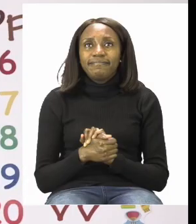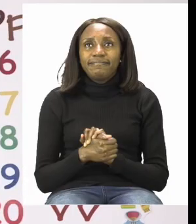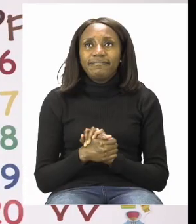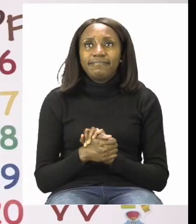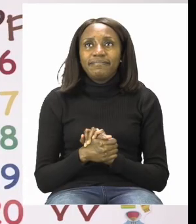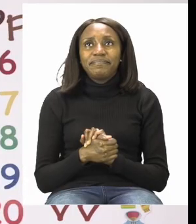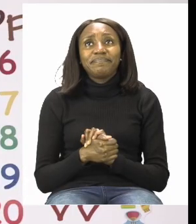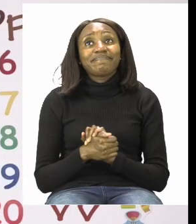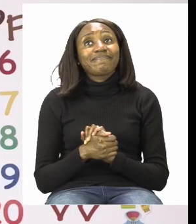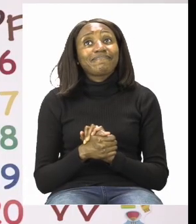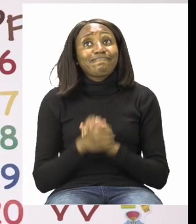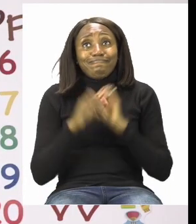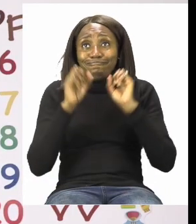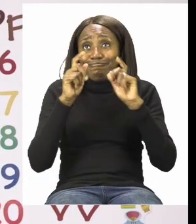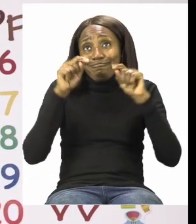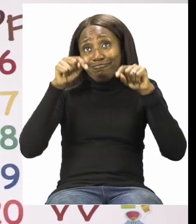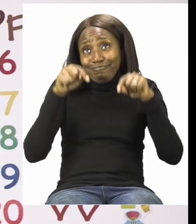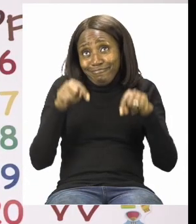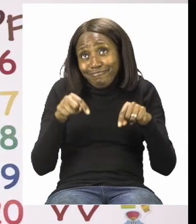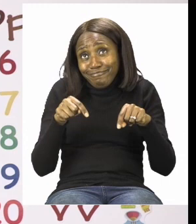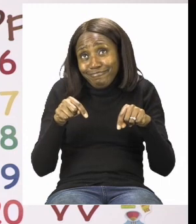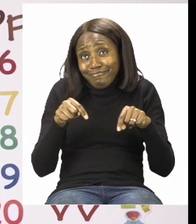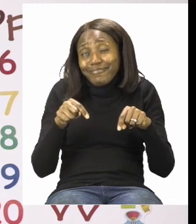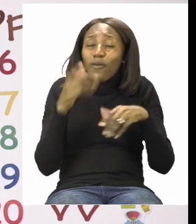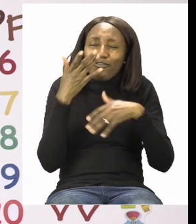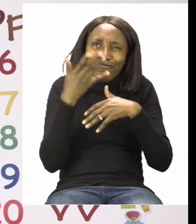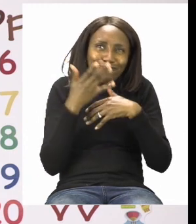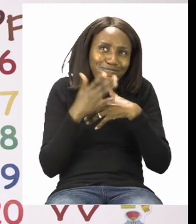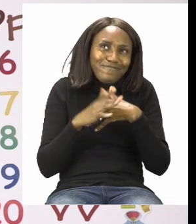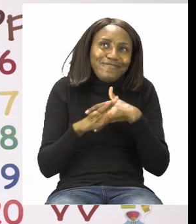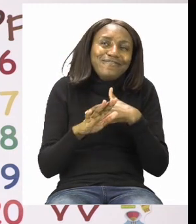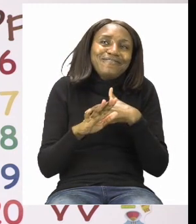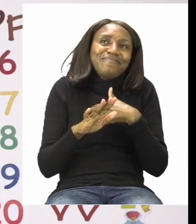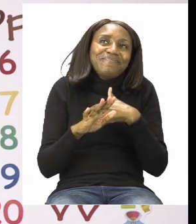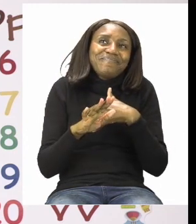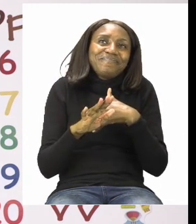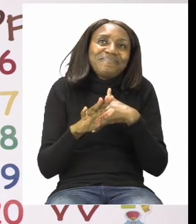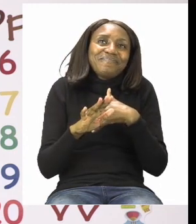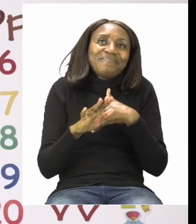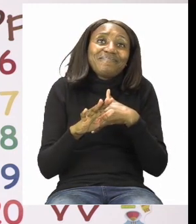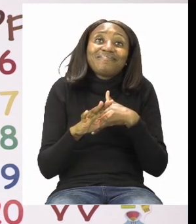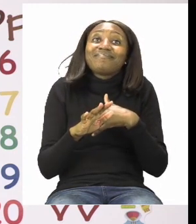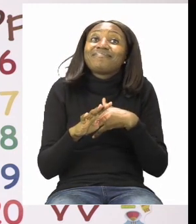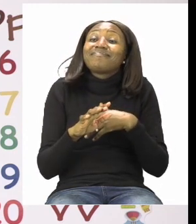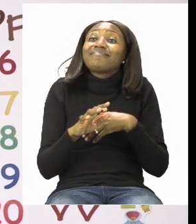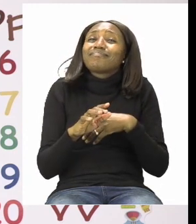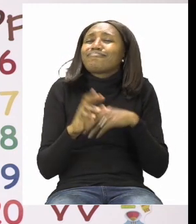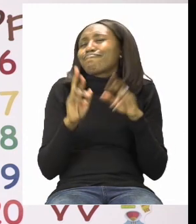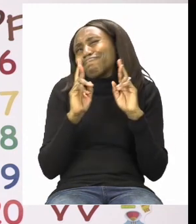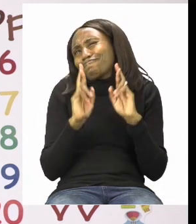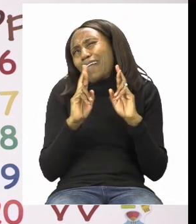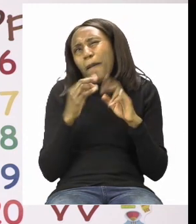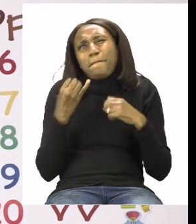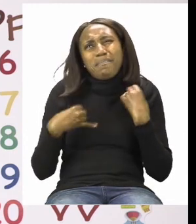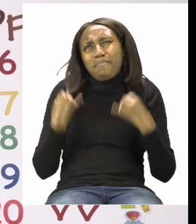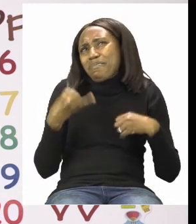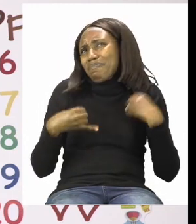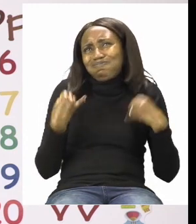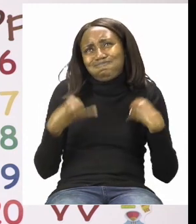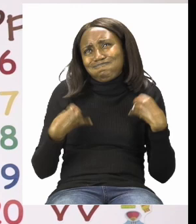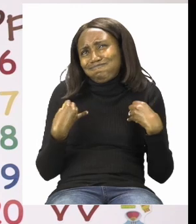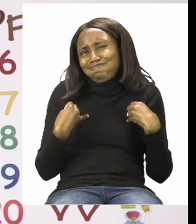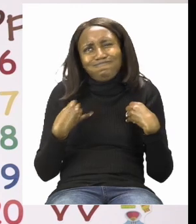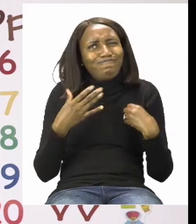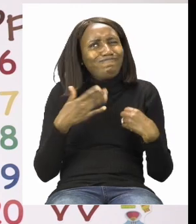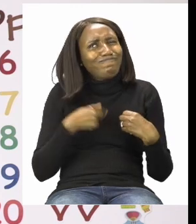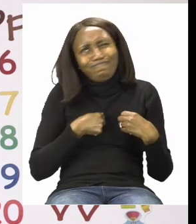Boys and girls, we have now come to the end of our lesson, but I hope you had fun. I know I